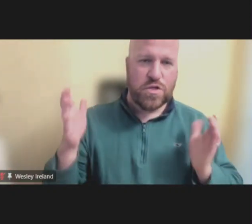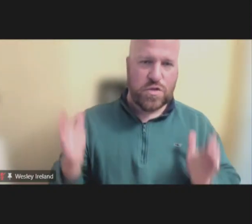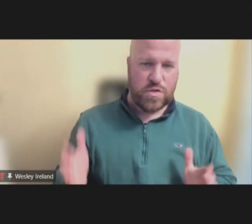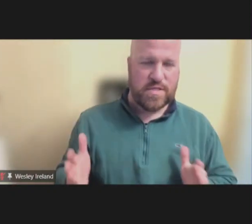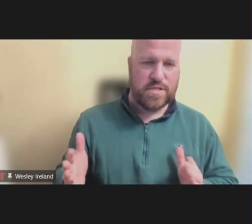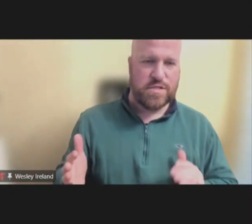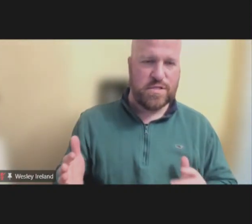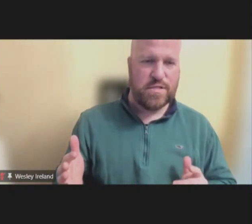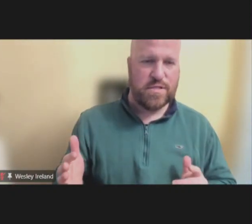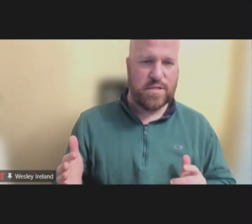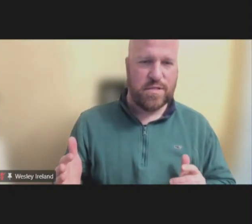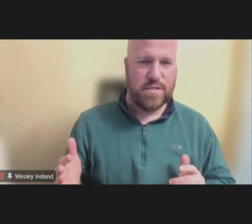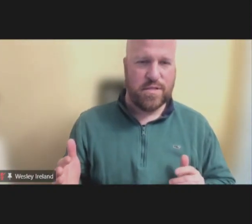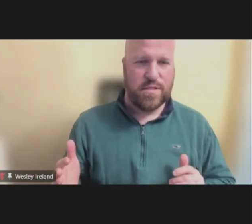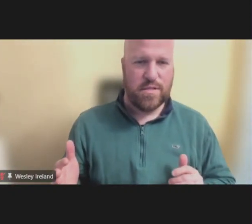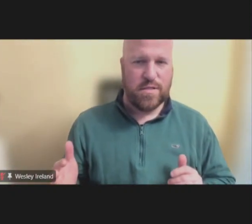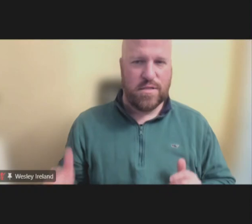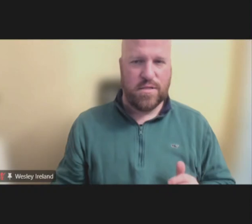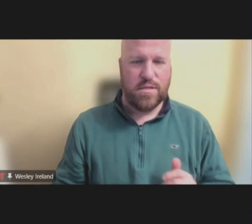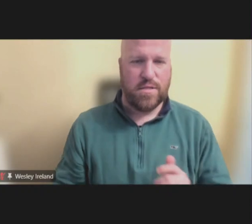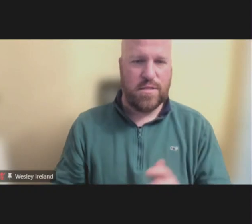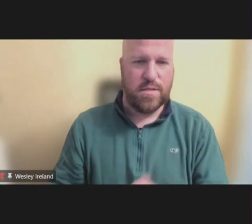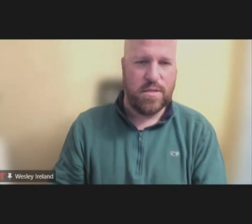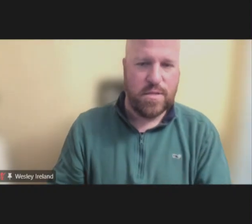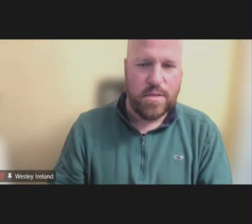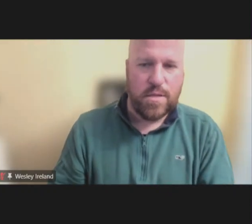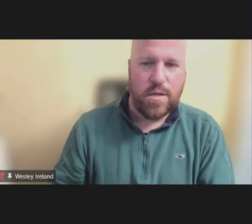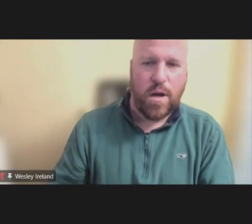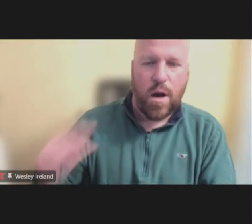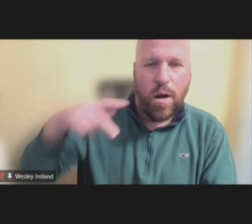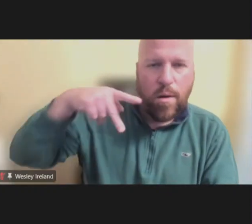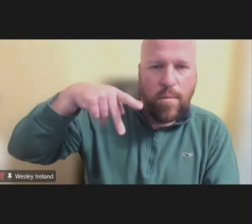Okay, next we have a nominee for treasurer.